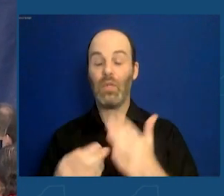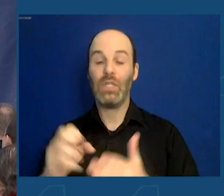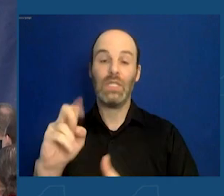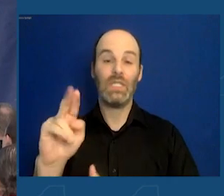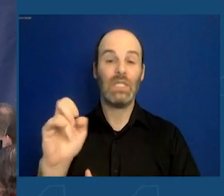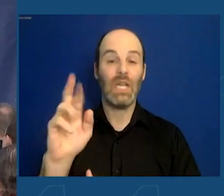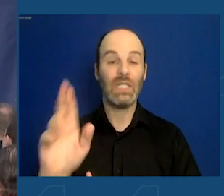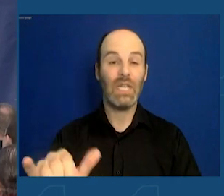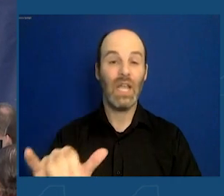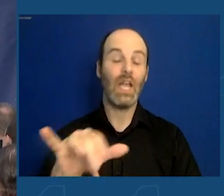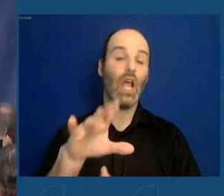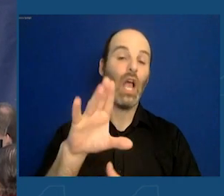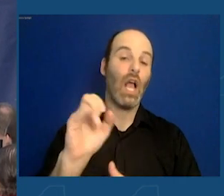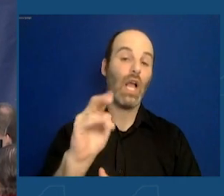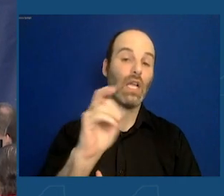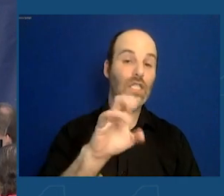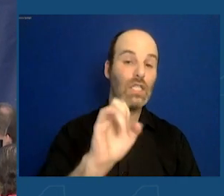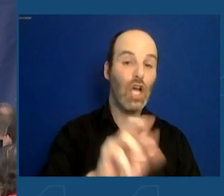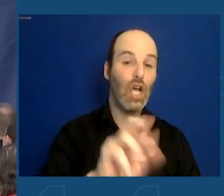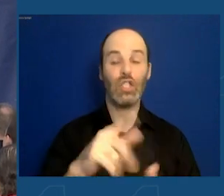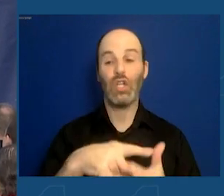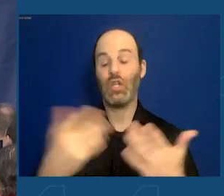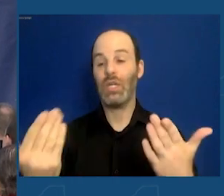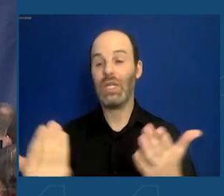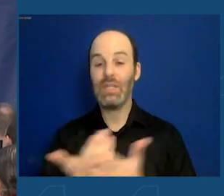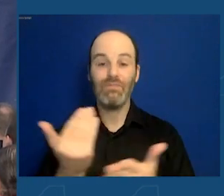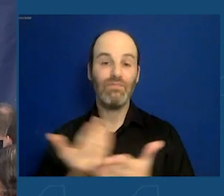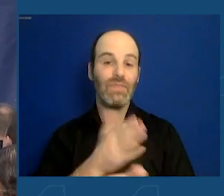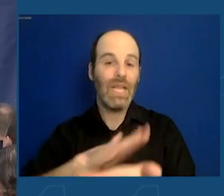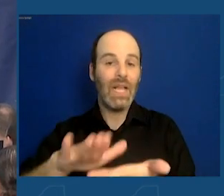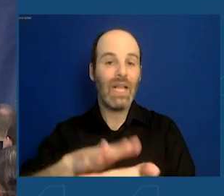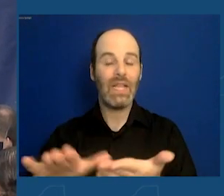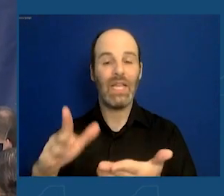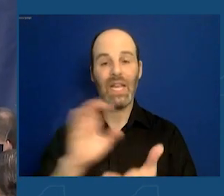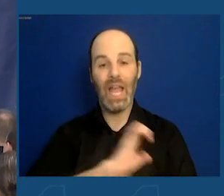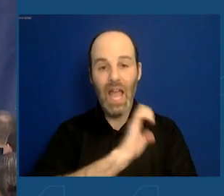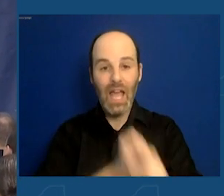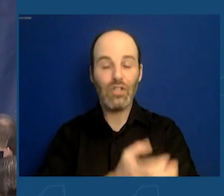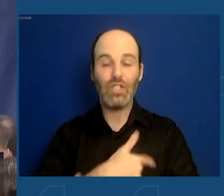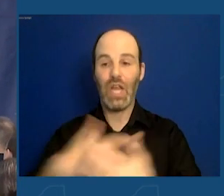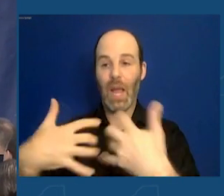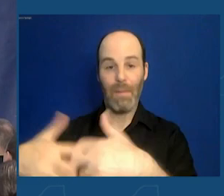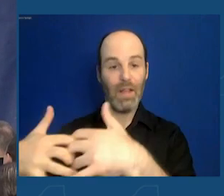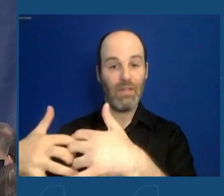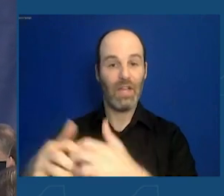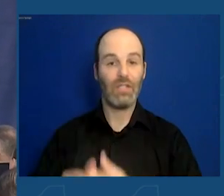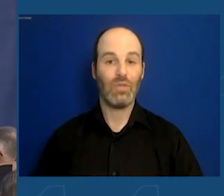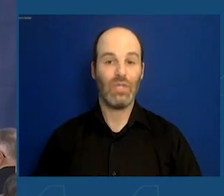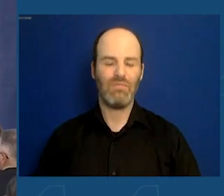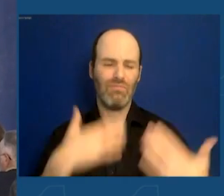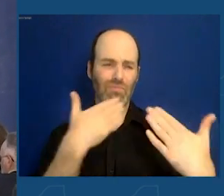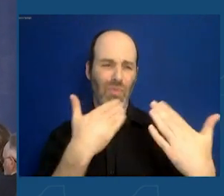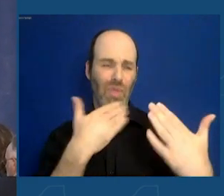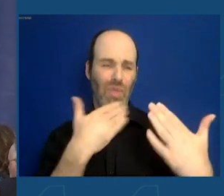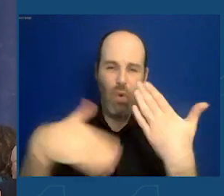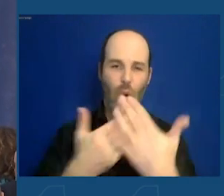clean energy, and advanced manufacturing. So we thank you very much for all of your support